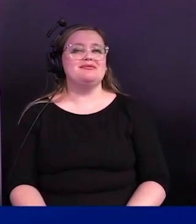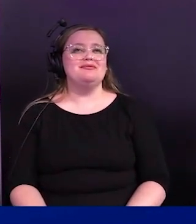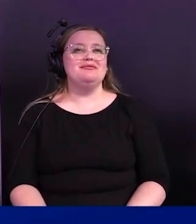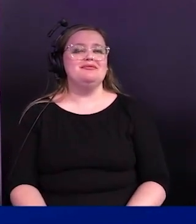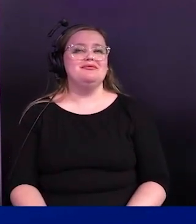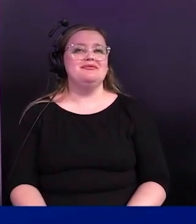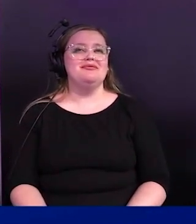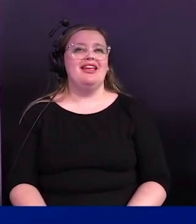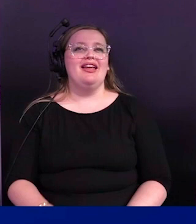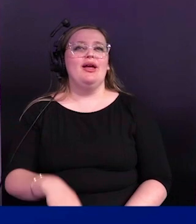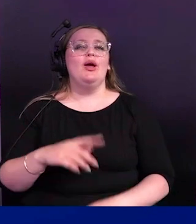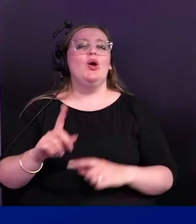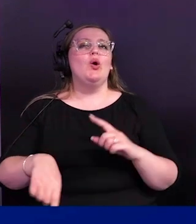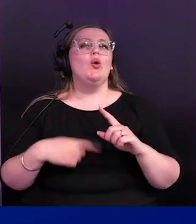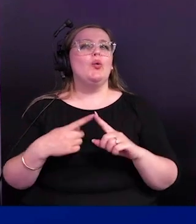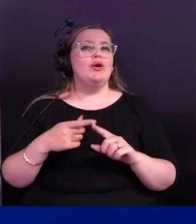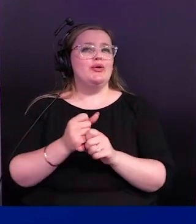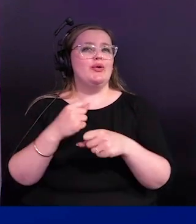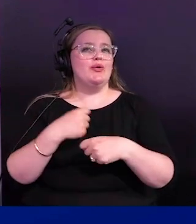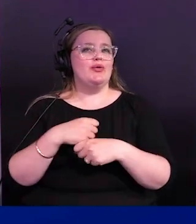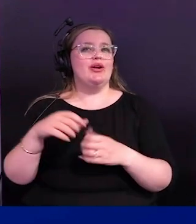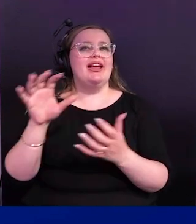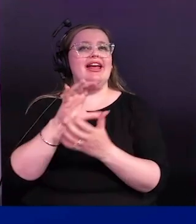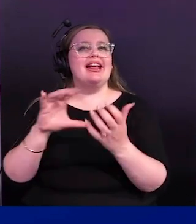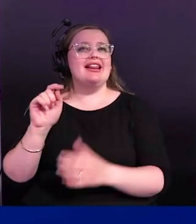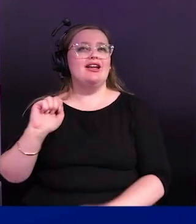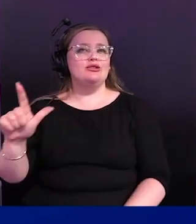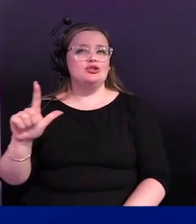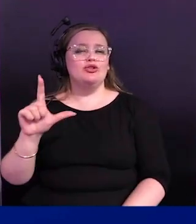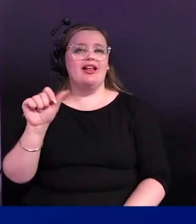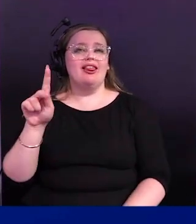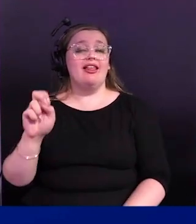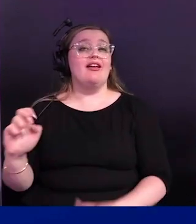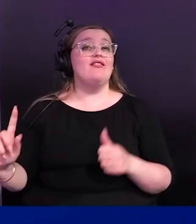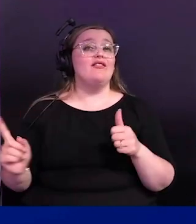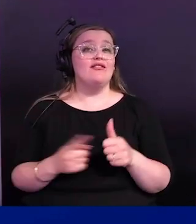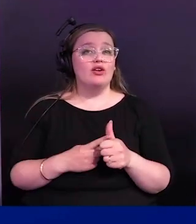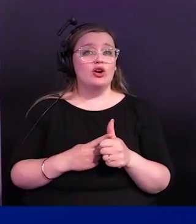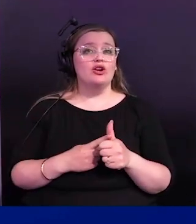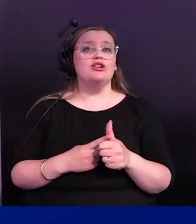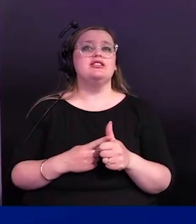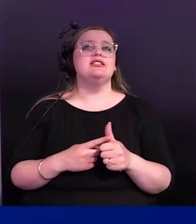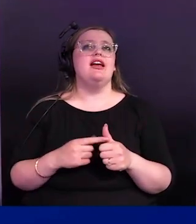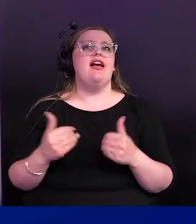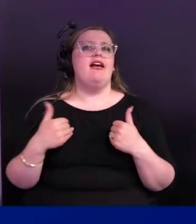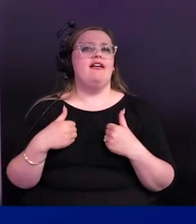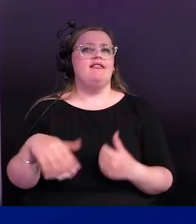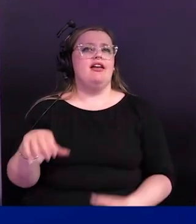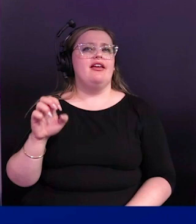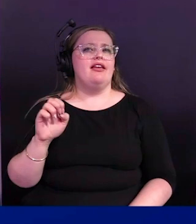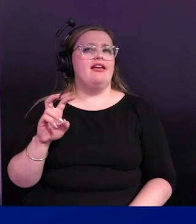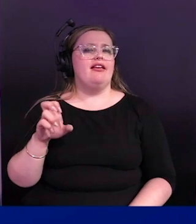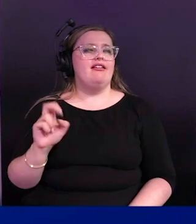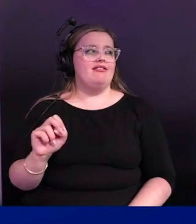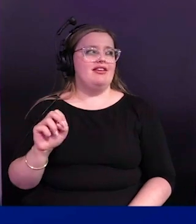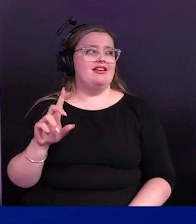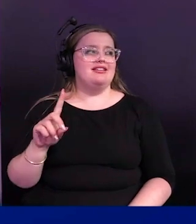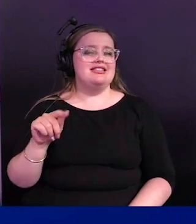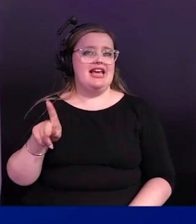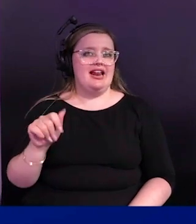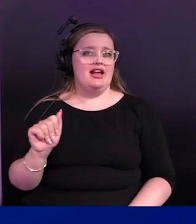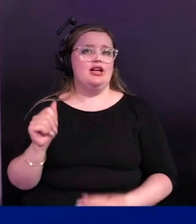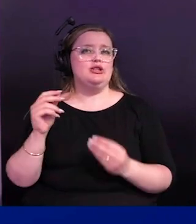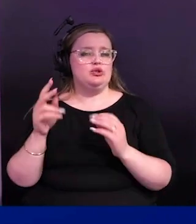So when you create CloudTrail Lake, the first step to do is to create an event data store. So event data store is the place